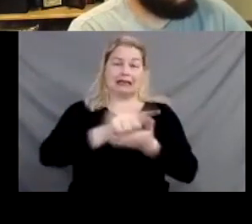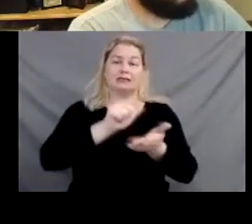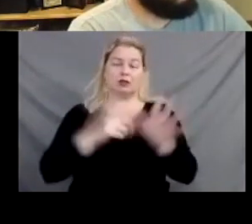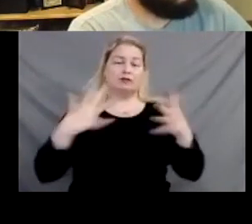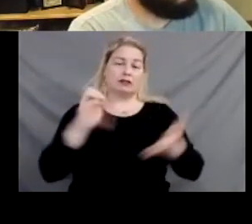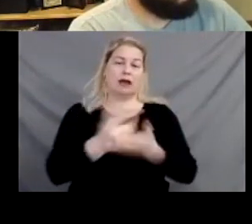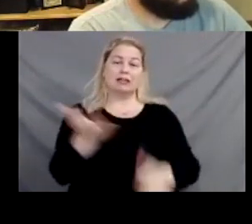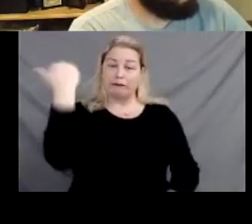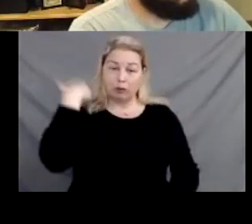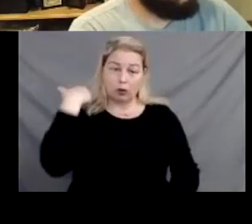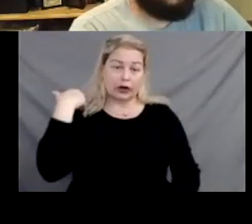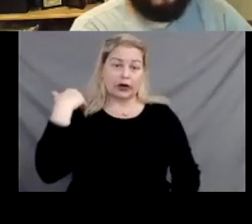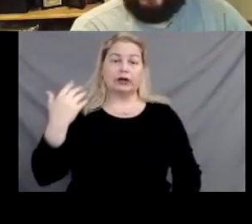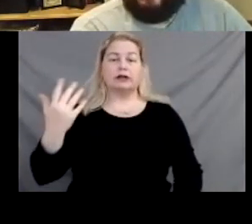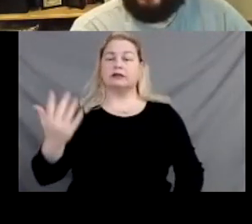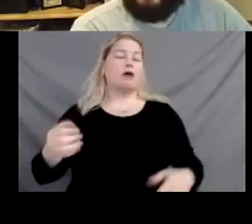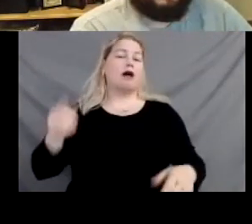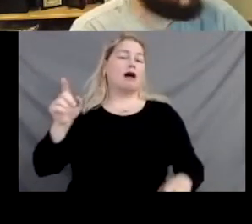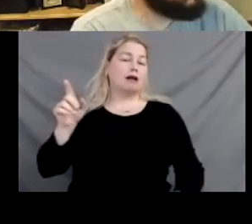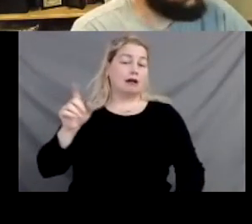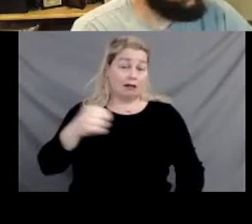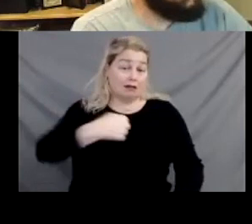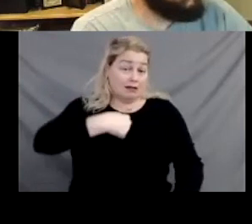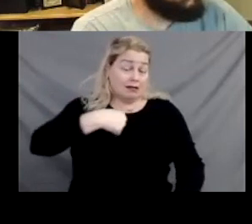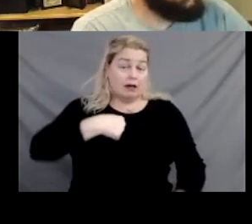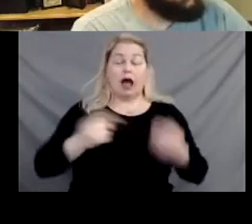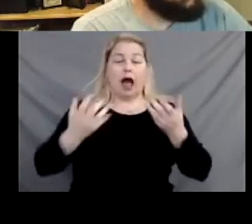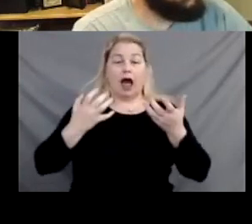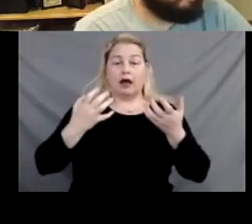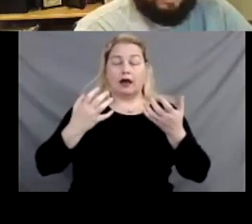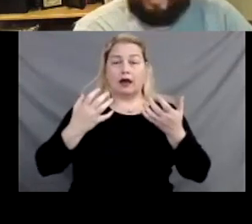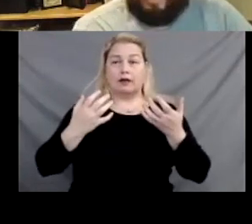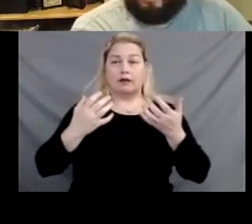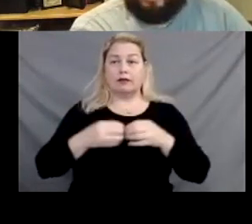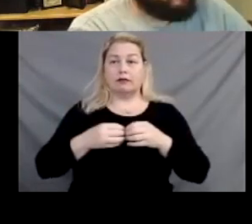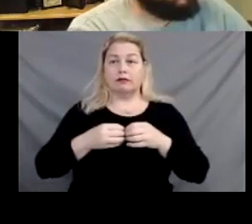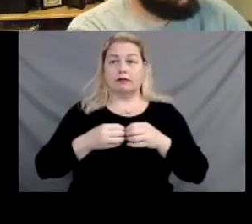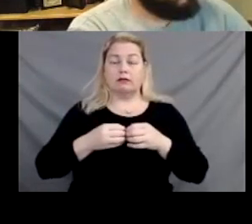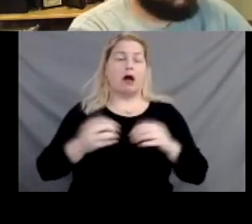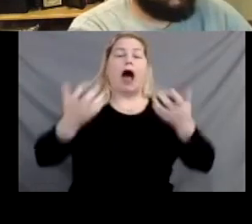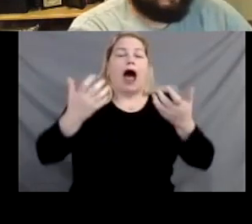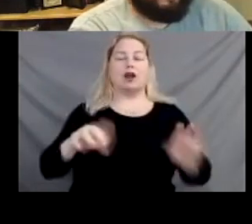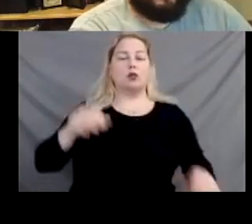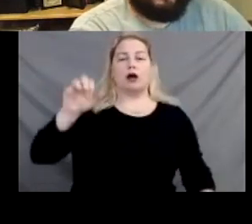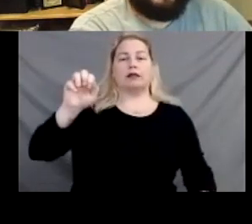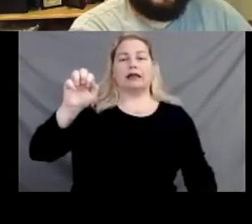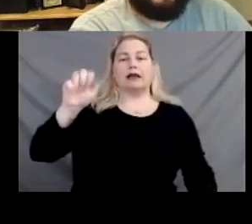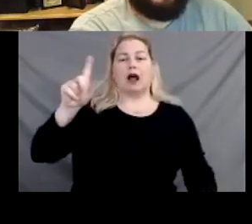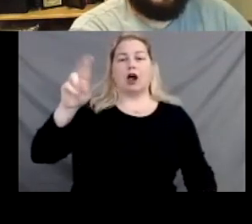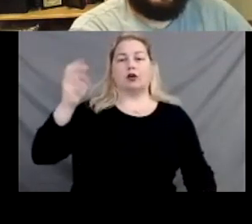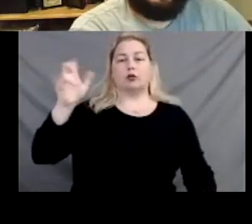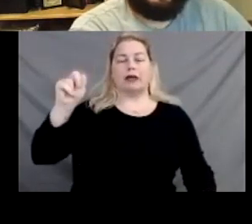And I don't want the aldermen, present company excluded with Megan, but I don't want any of the